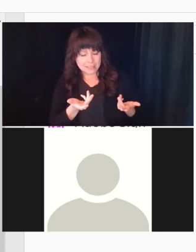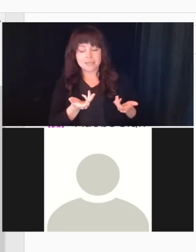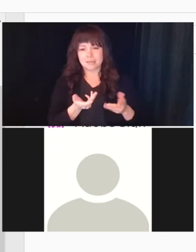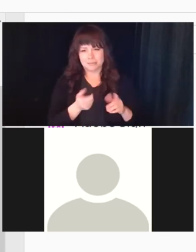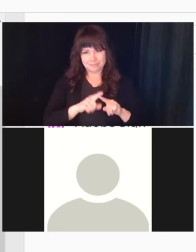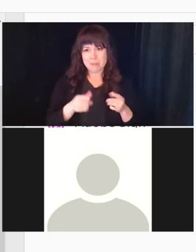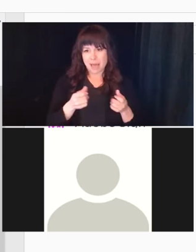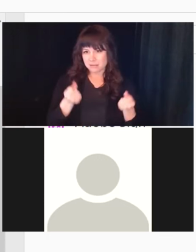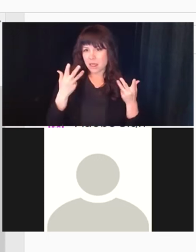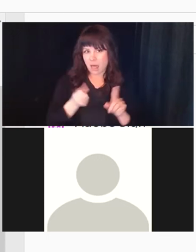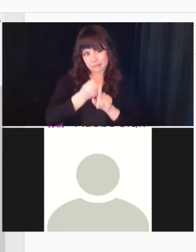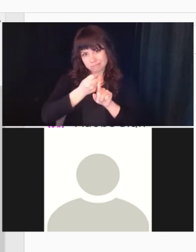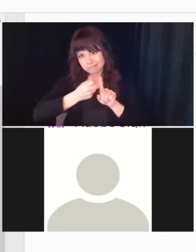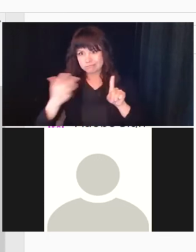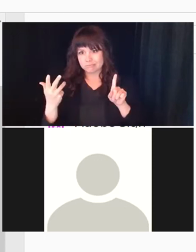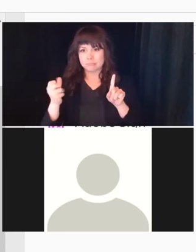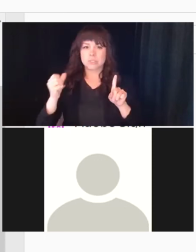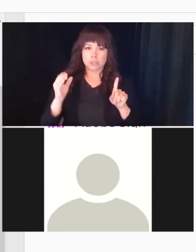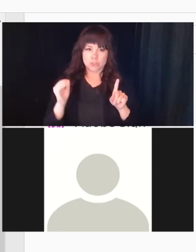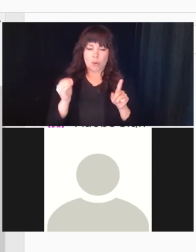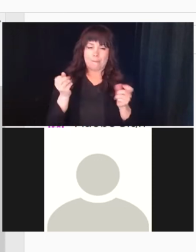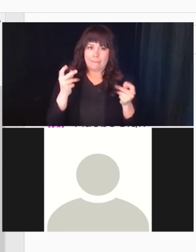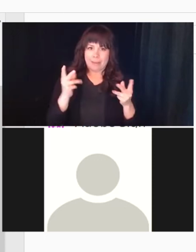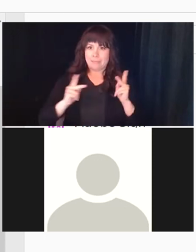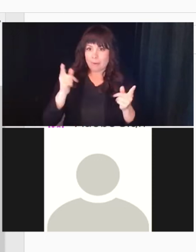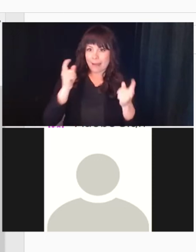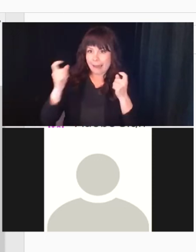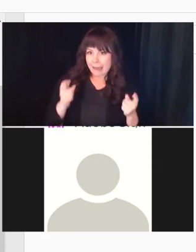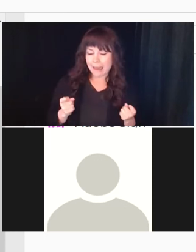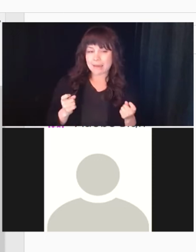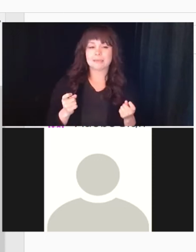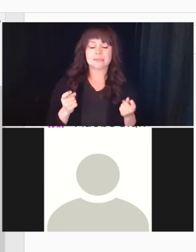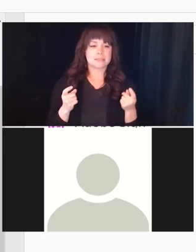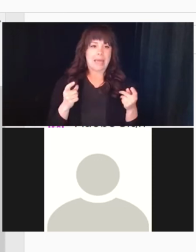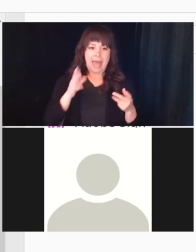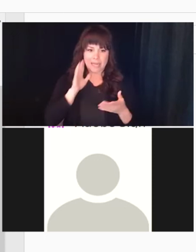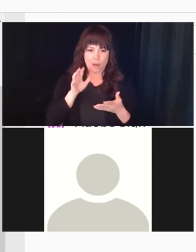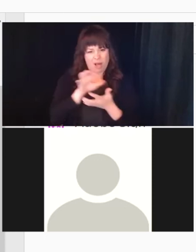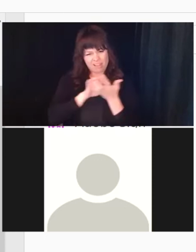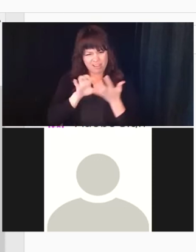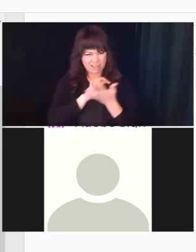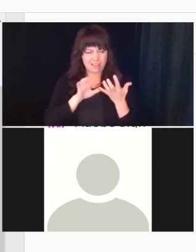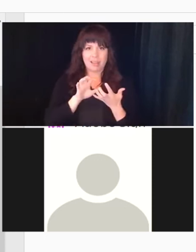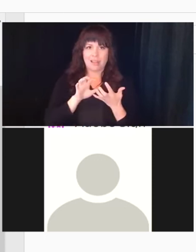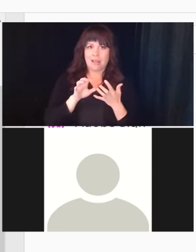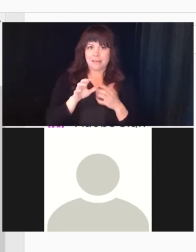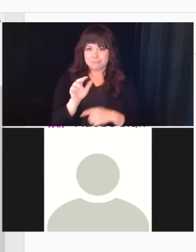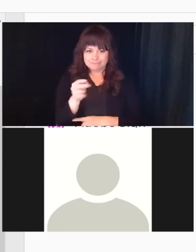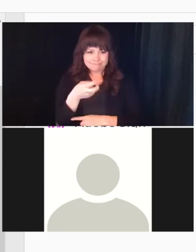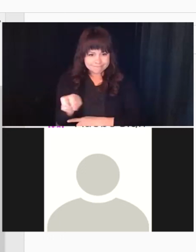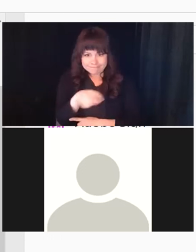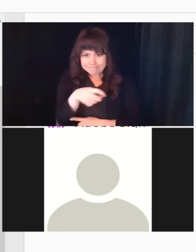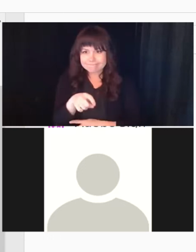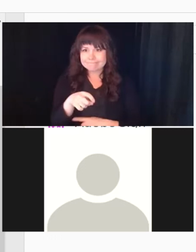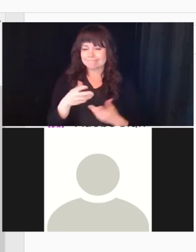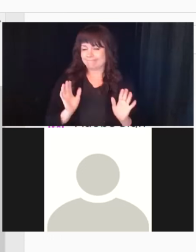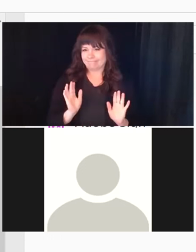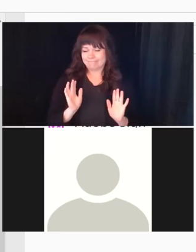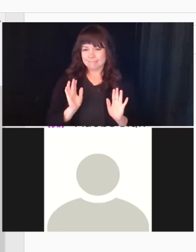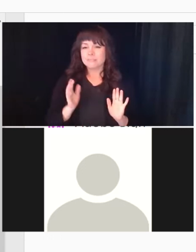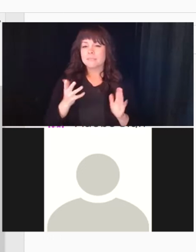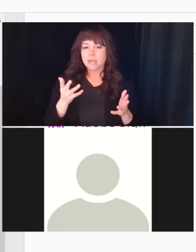work incentive specialist advocates alike sometimes, you know, mix up the differences between the two. So I just wanted to do this to kind